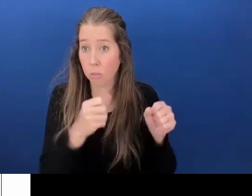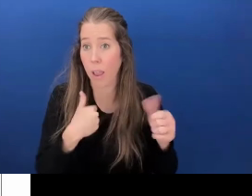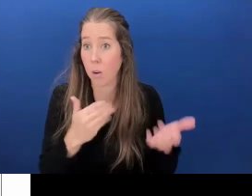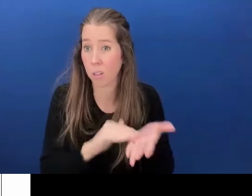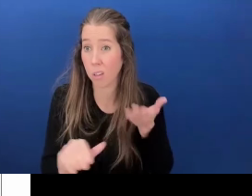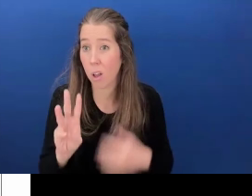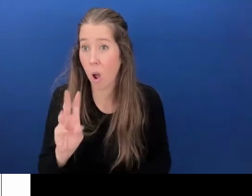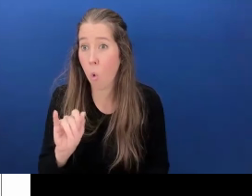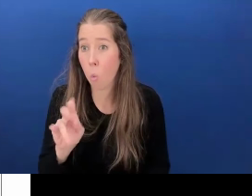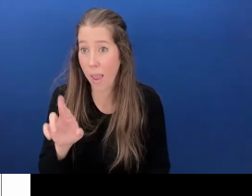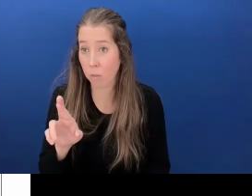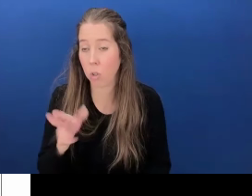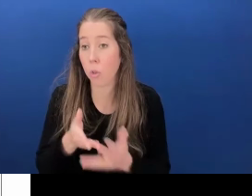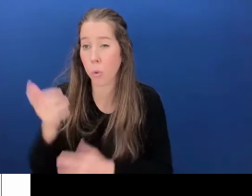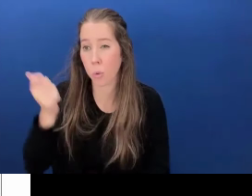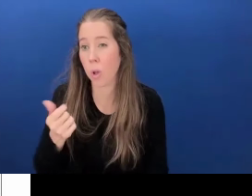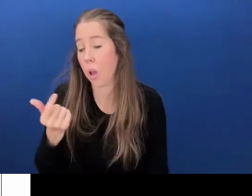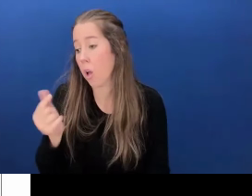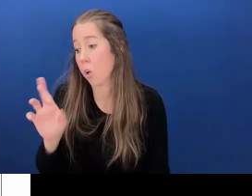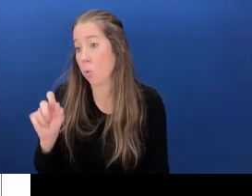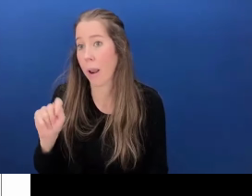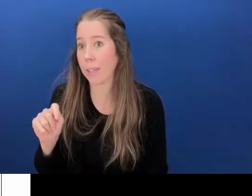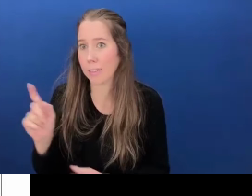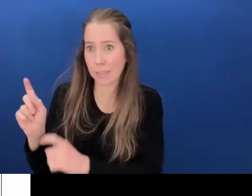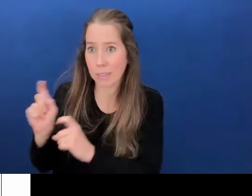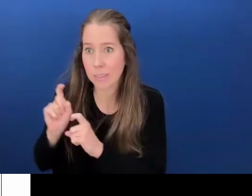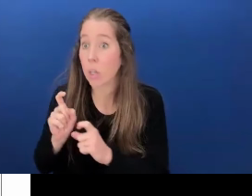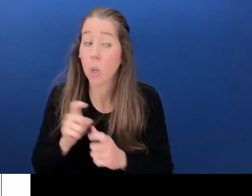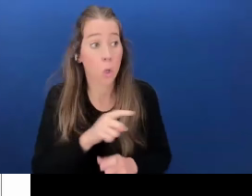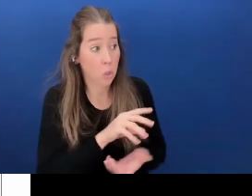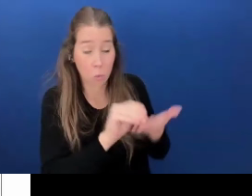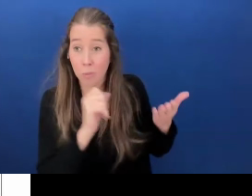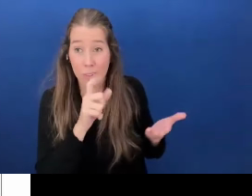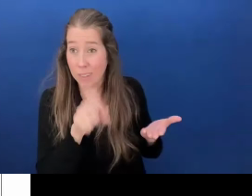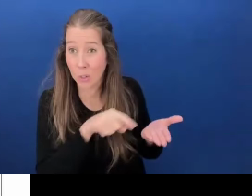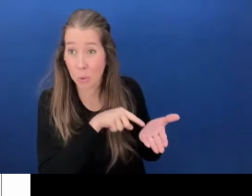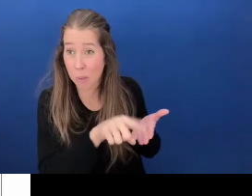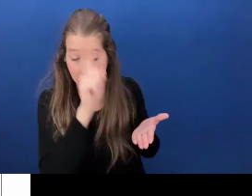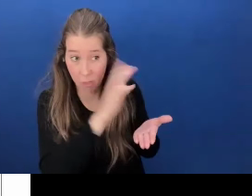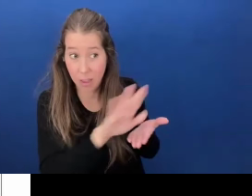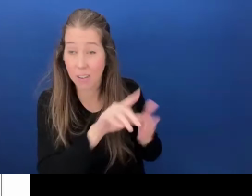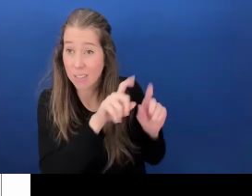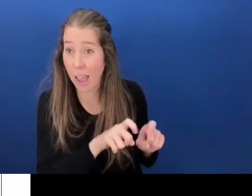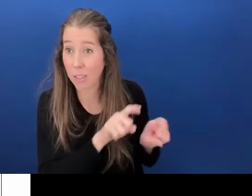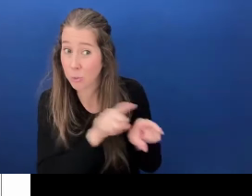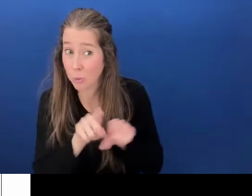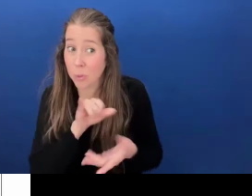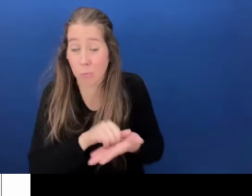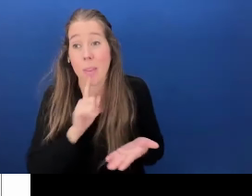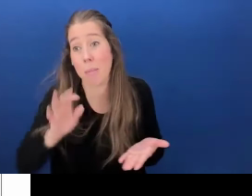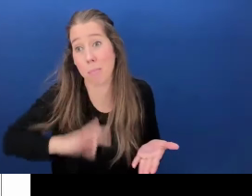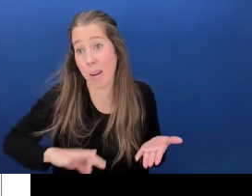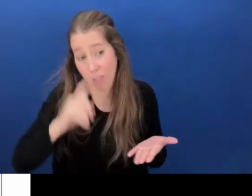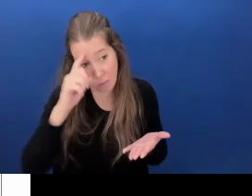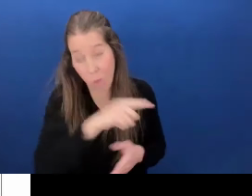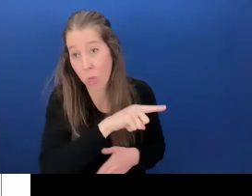made possible through a grant. So students weren't even having to pay for their test on top of that. So that was a nice added bonus for those